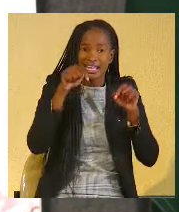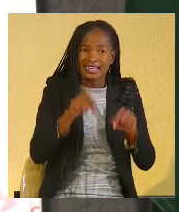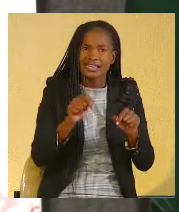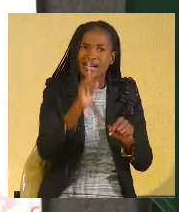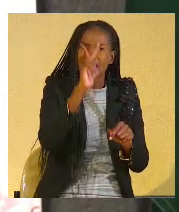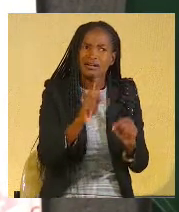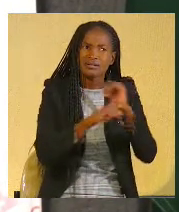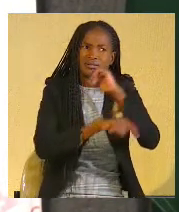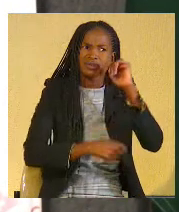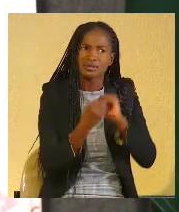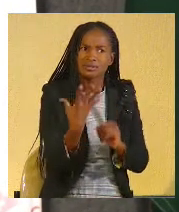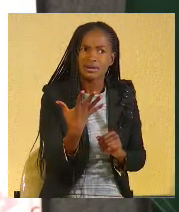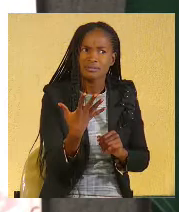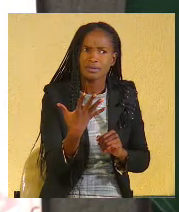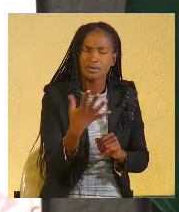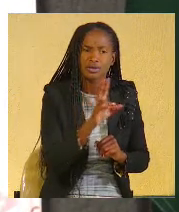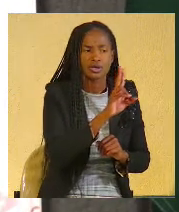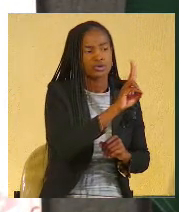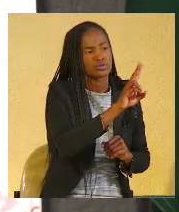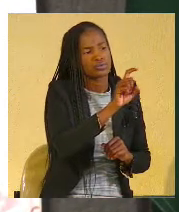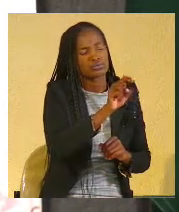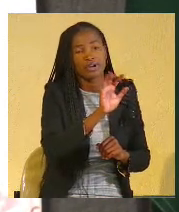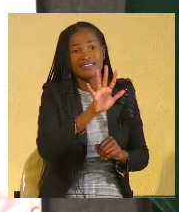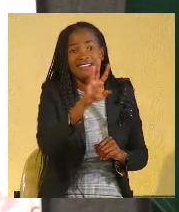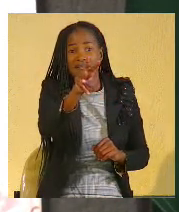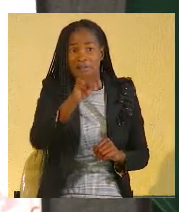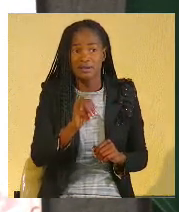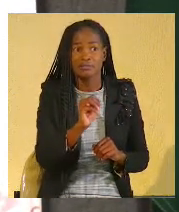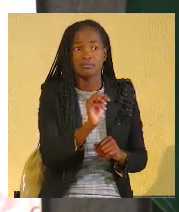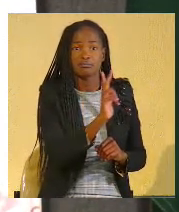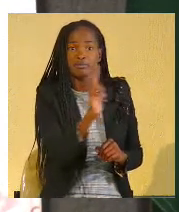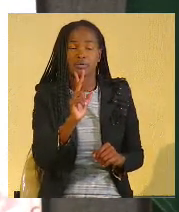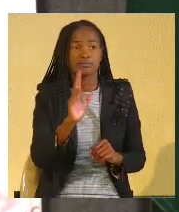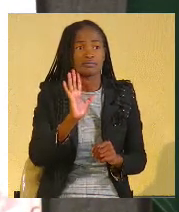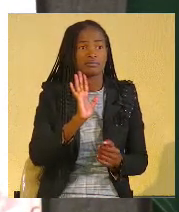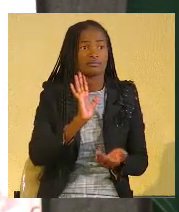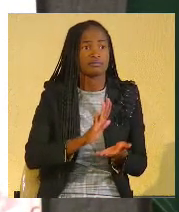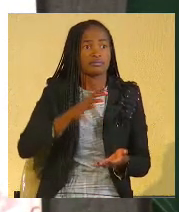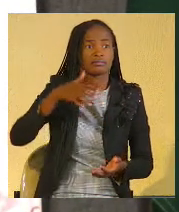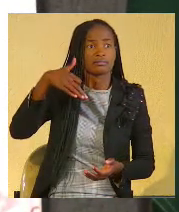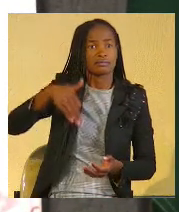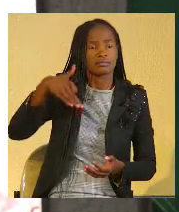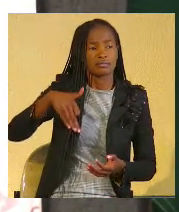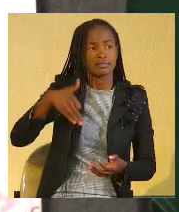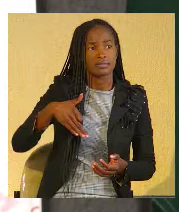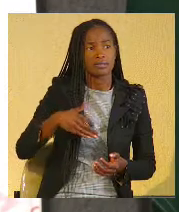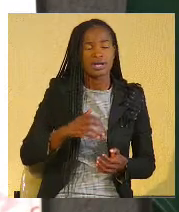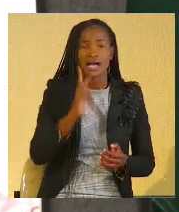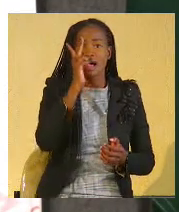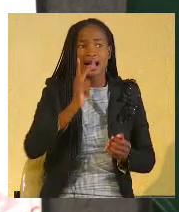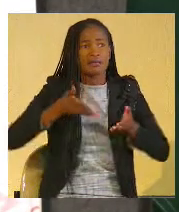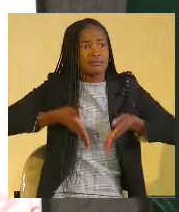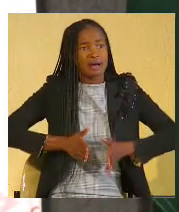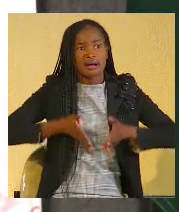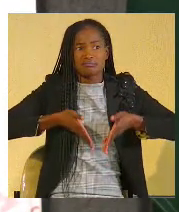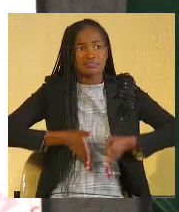Today, it's about 2.5 million. So the number of people in Namibia